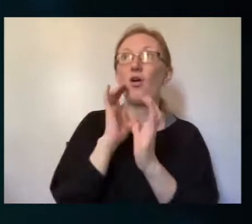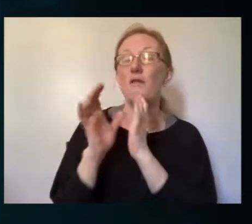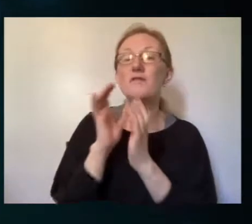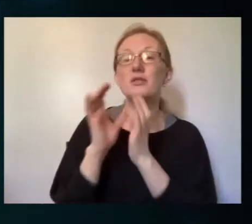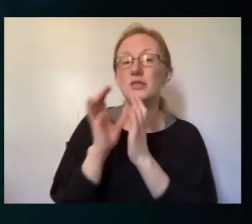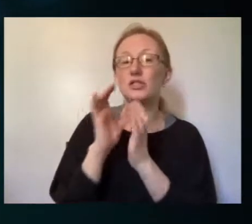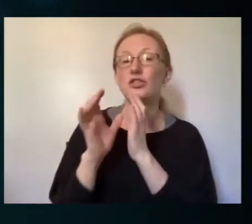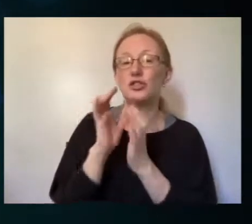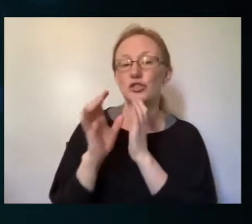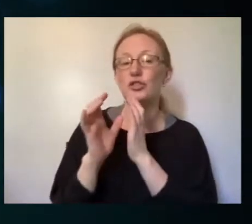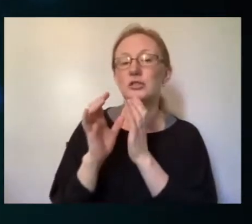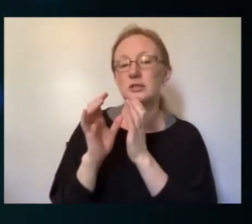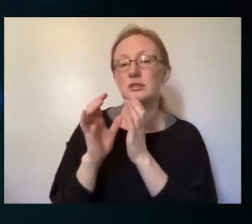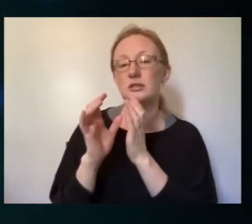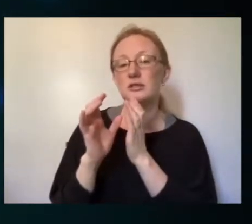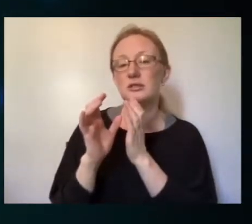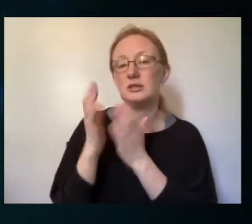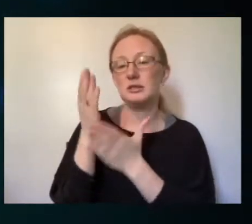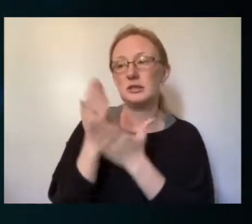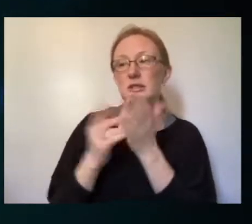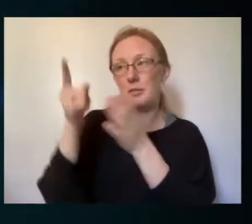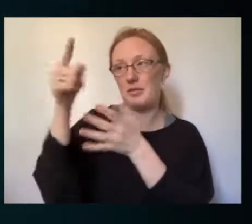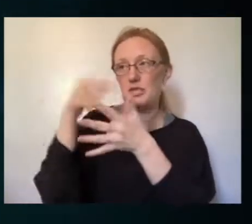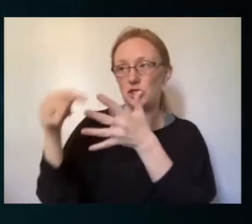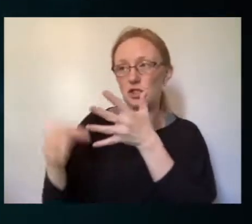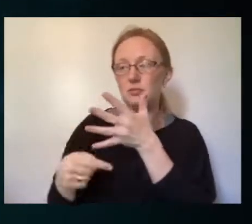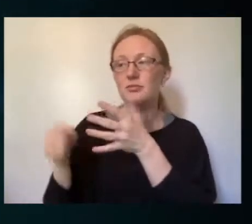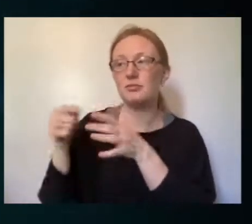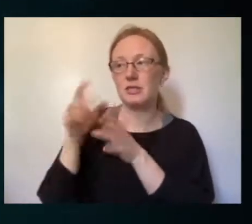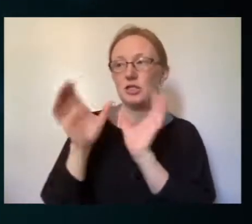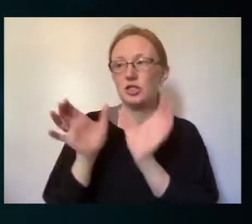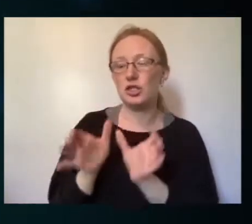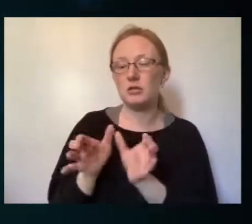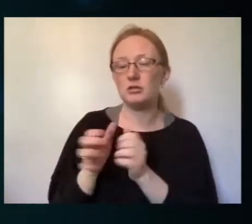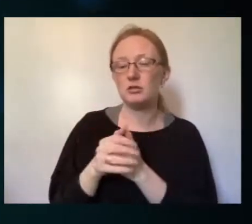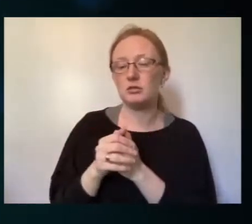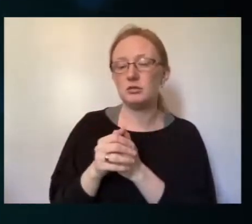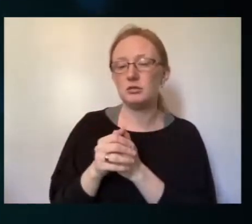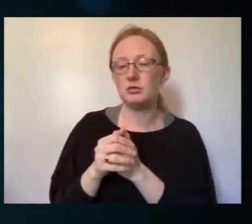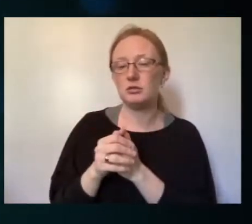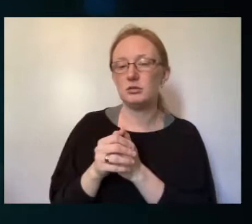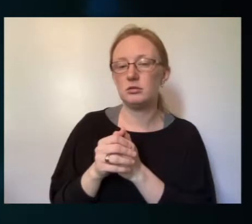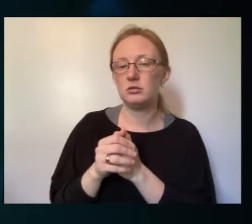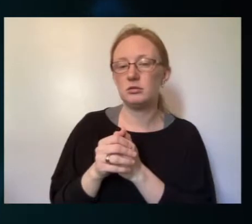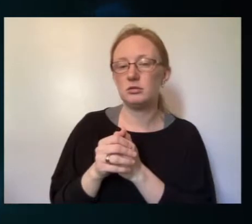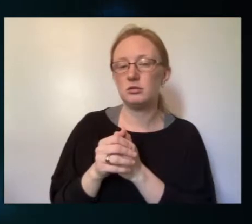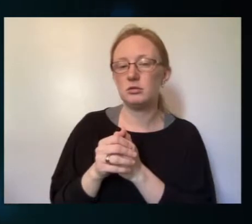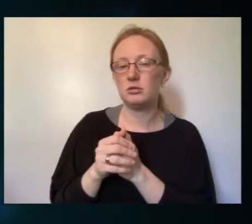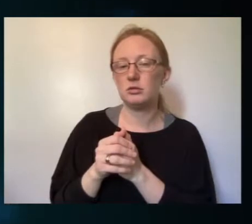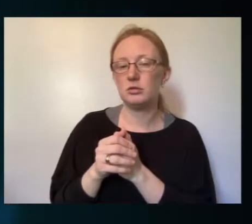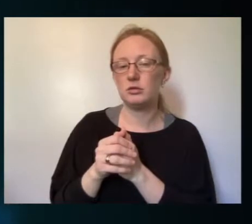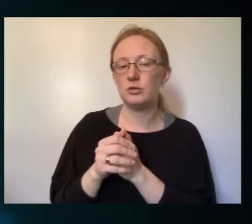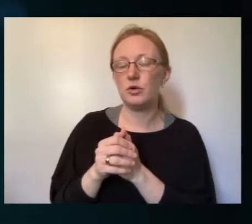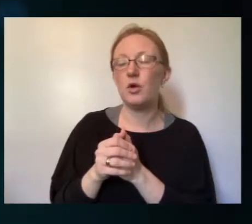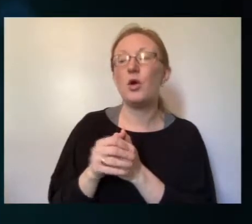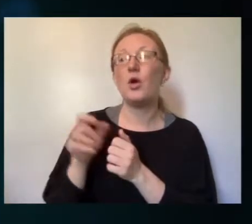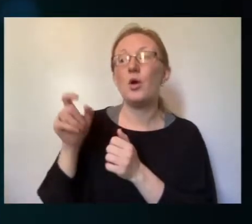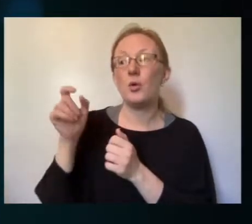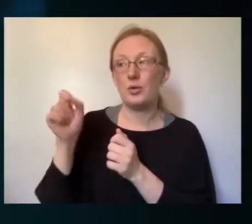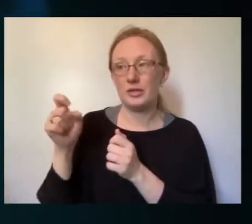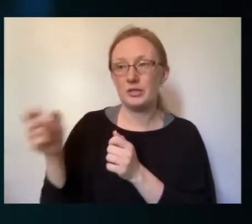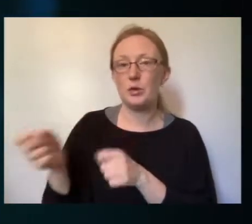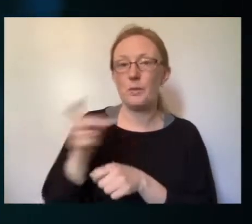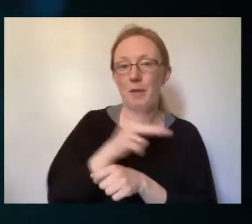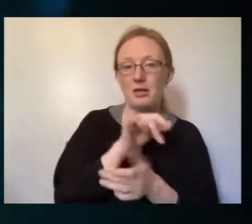think, still to be had and some of the threads that were in the chat. And what we do for those of you who are here for the first time, we just stay back and